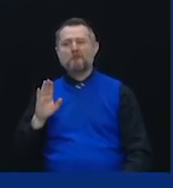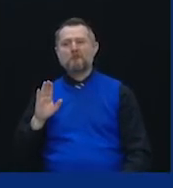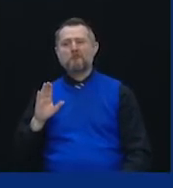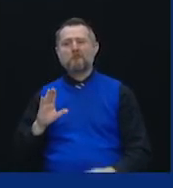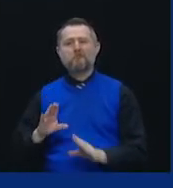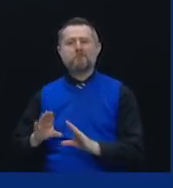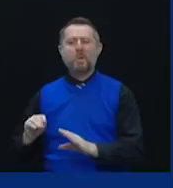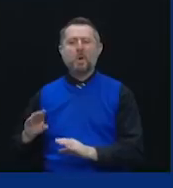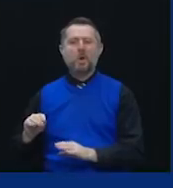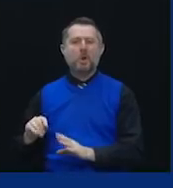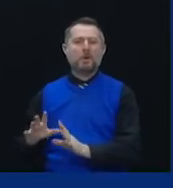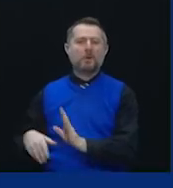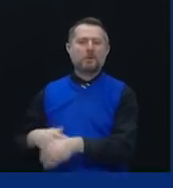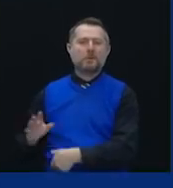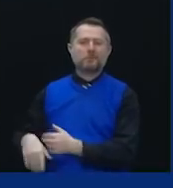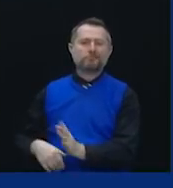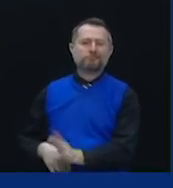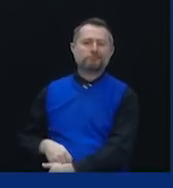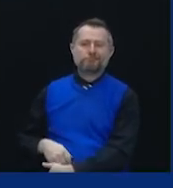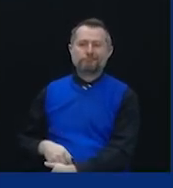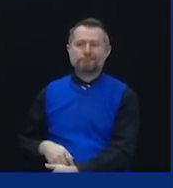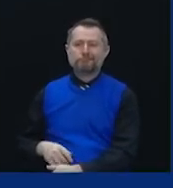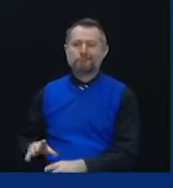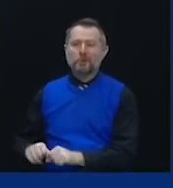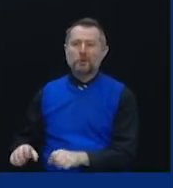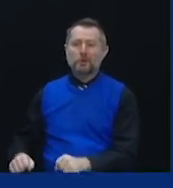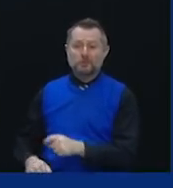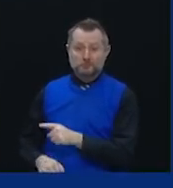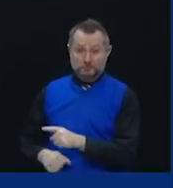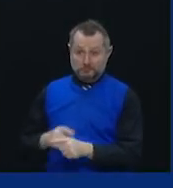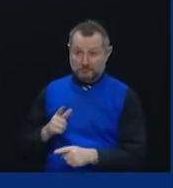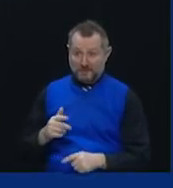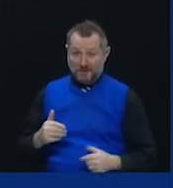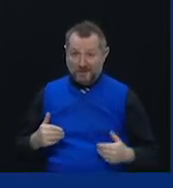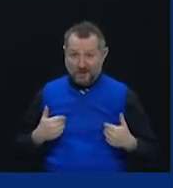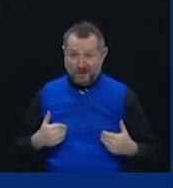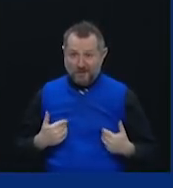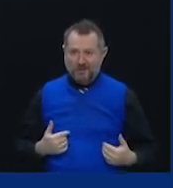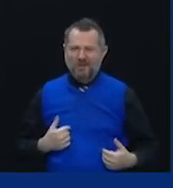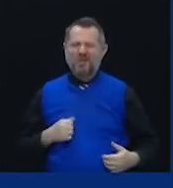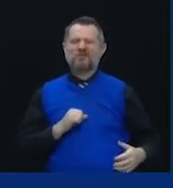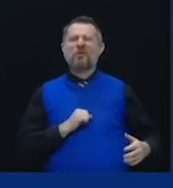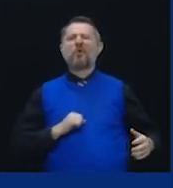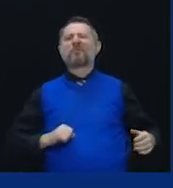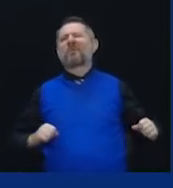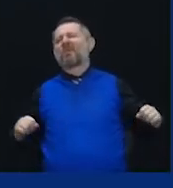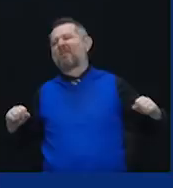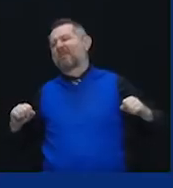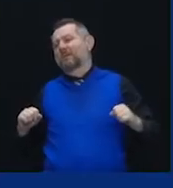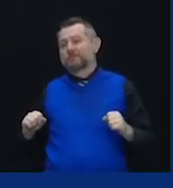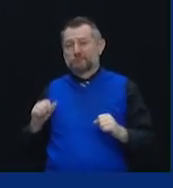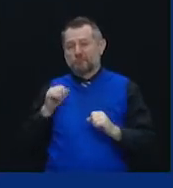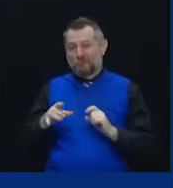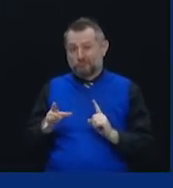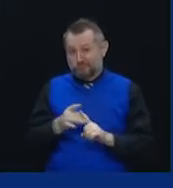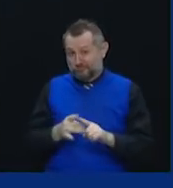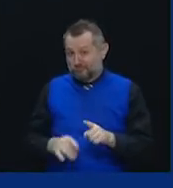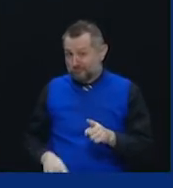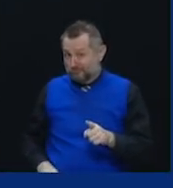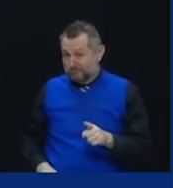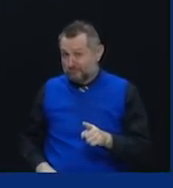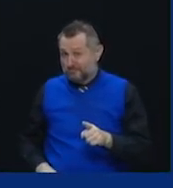Even if you're young and you're a superhero, you can catch COVID, and you can transmit